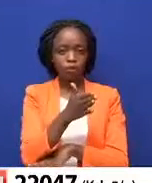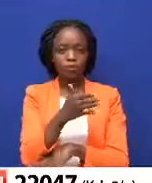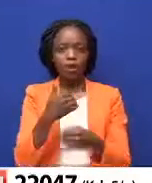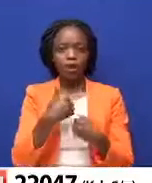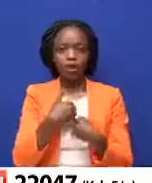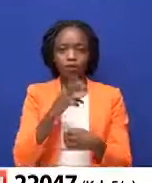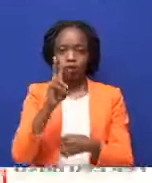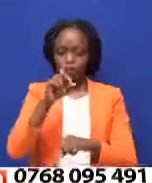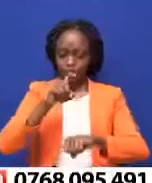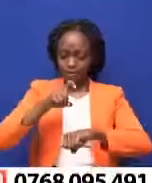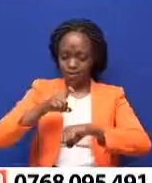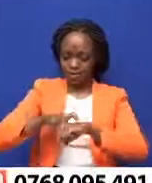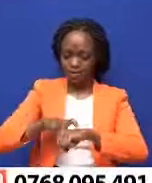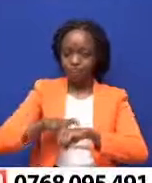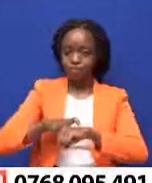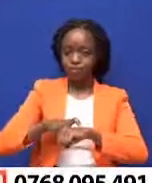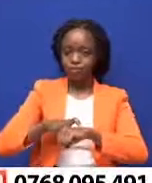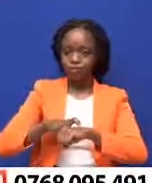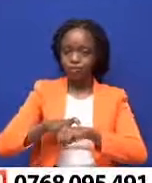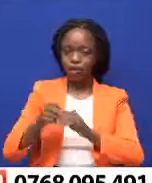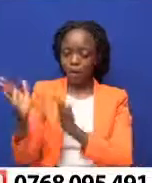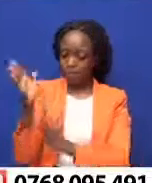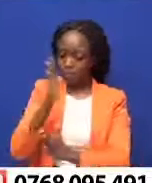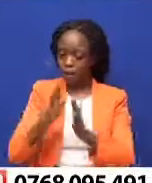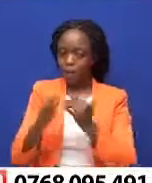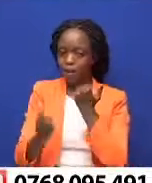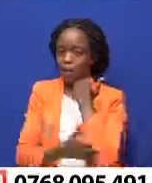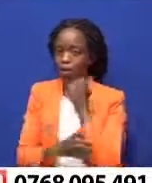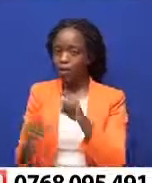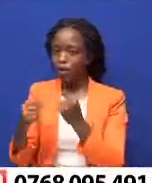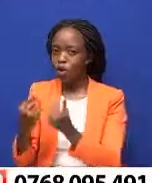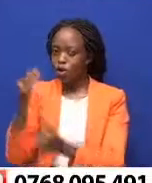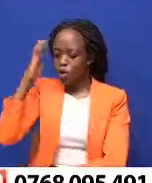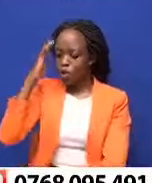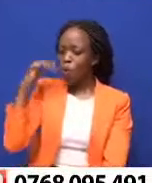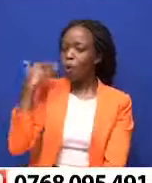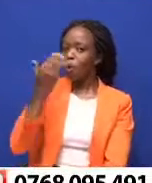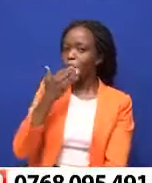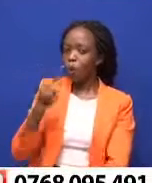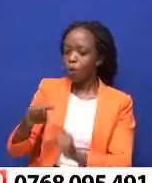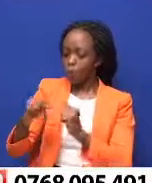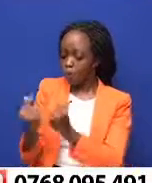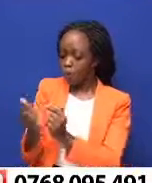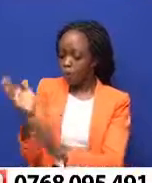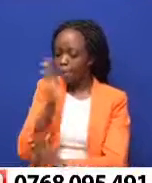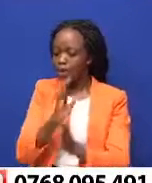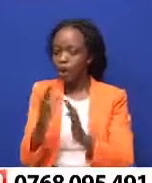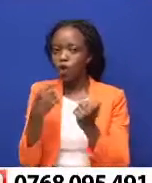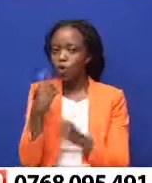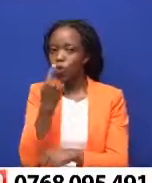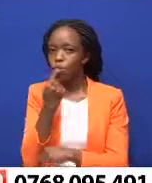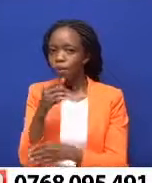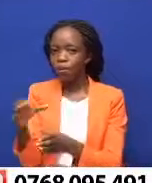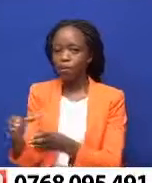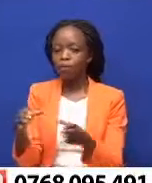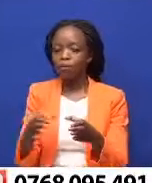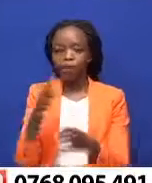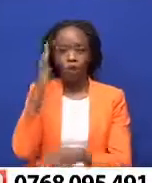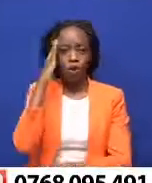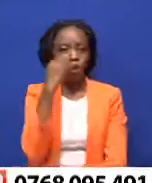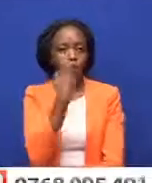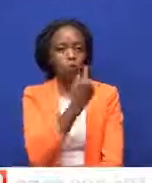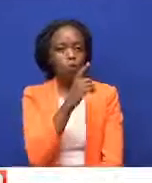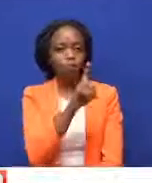twice quoted the coup plotters. Do you know who specifically these coup plotters are in the party?